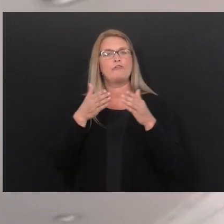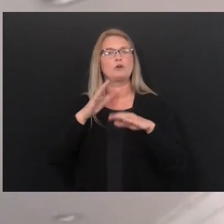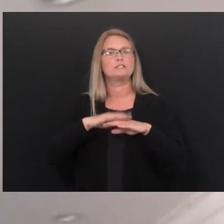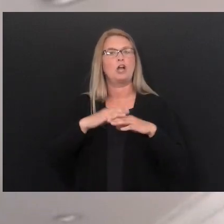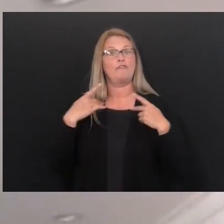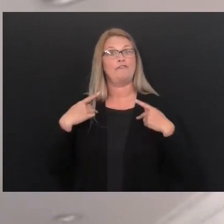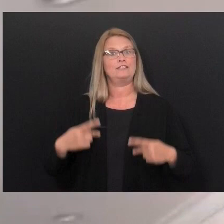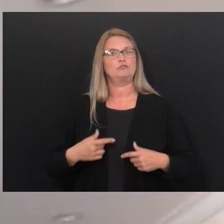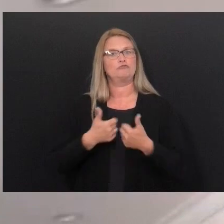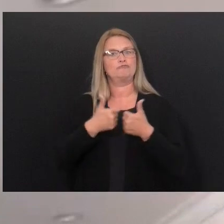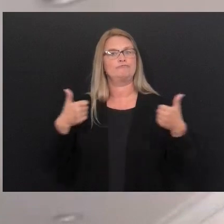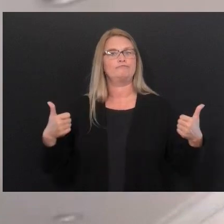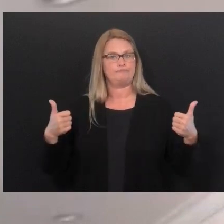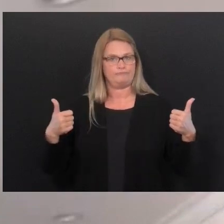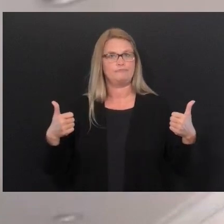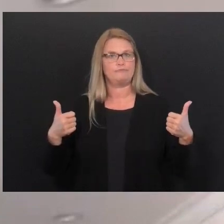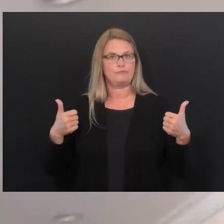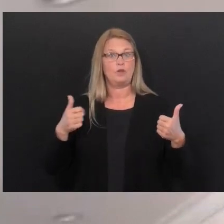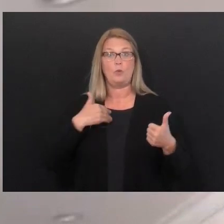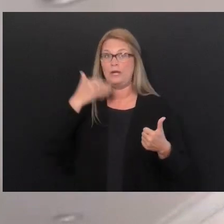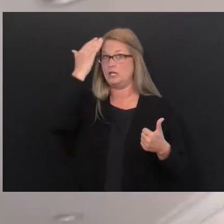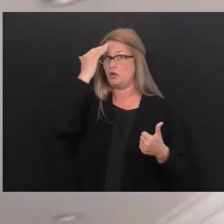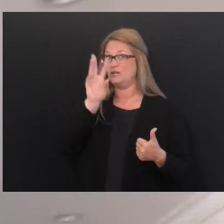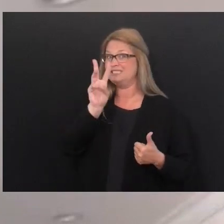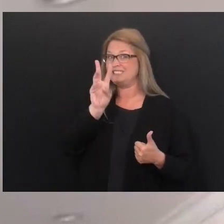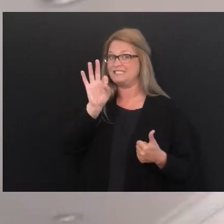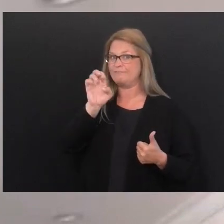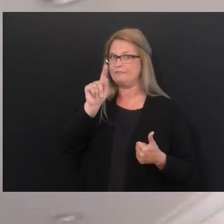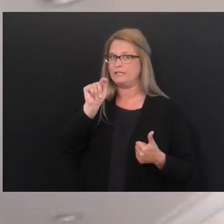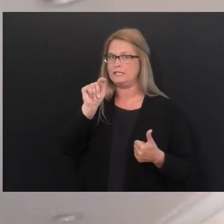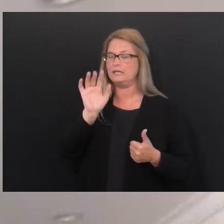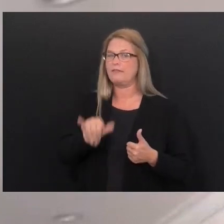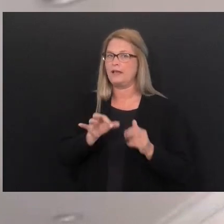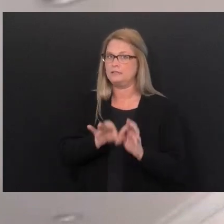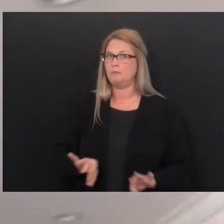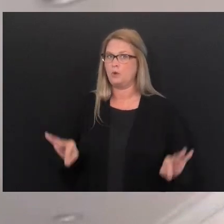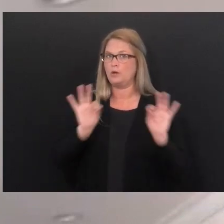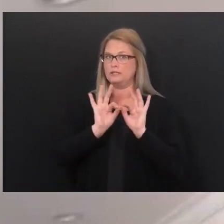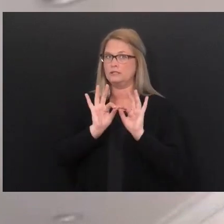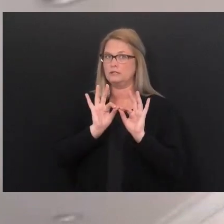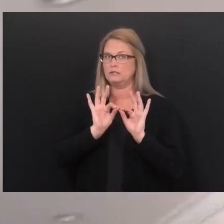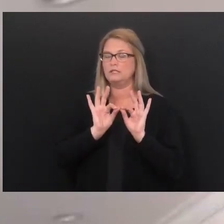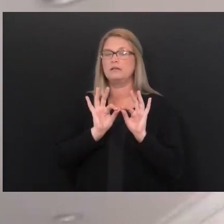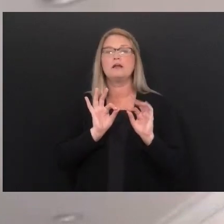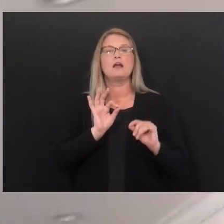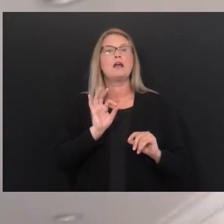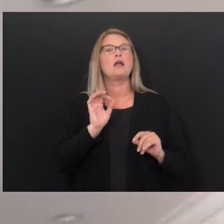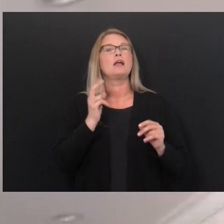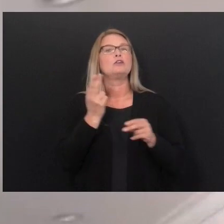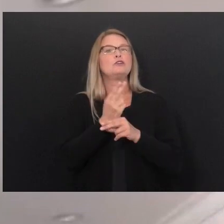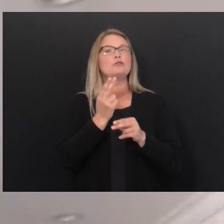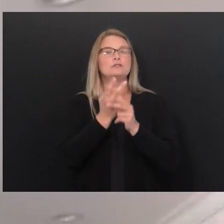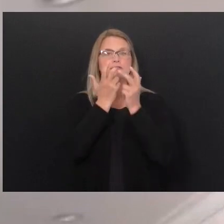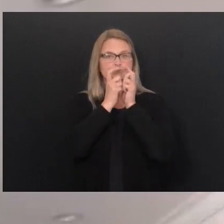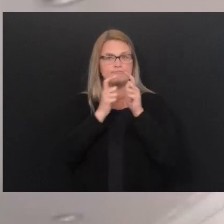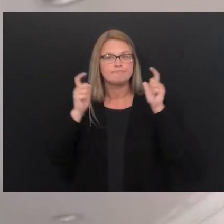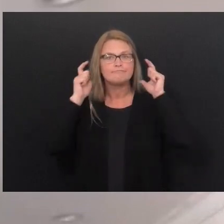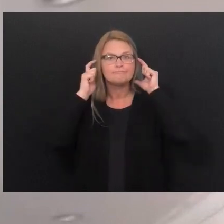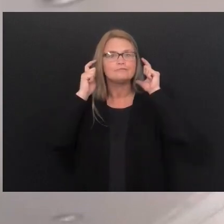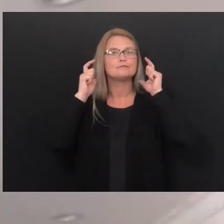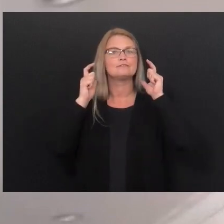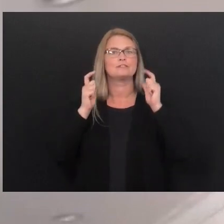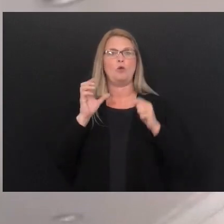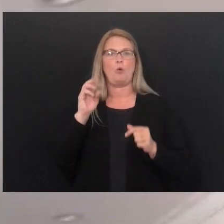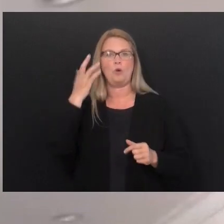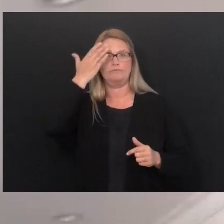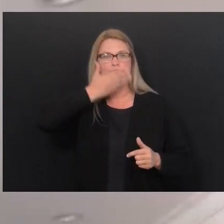physical distancing. And we know that 6 feet is really important, and also wearing face masks or face